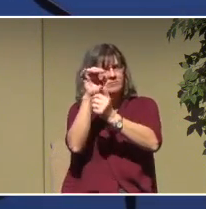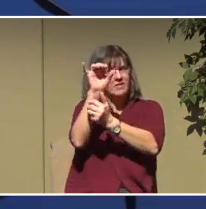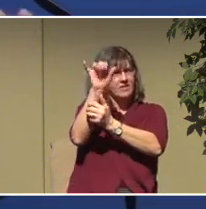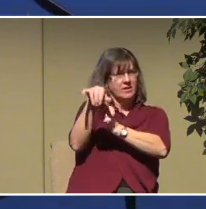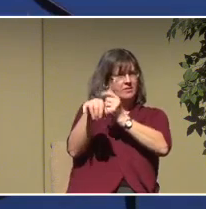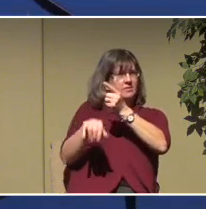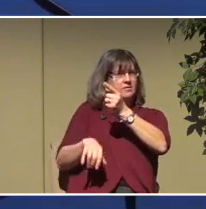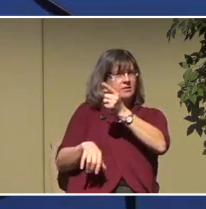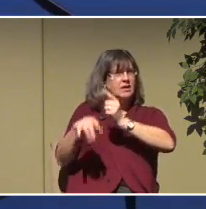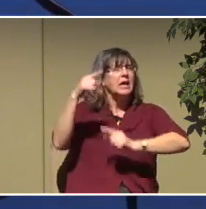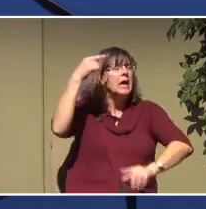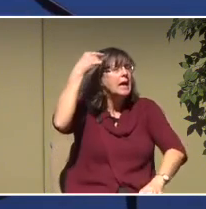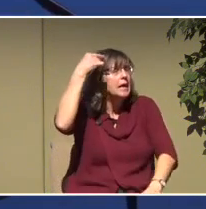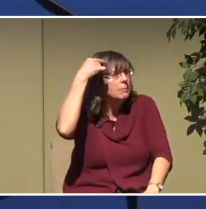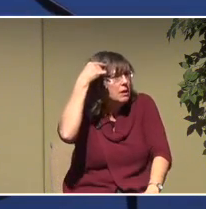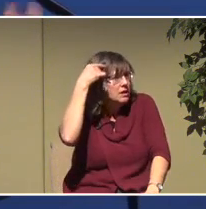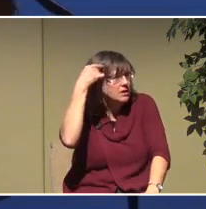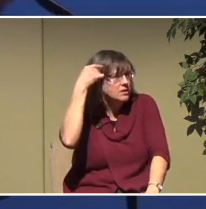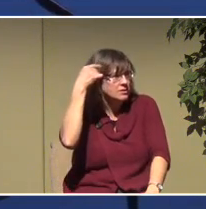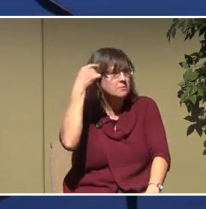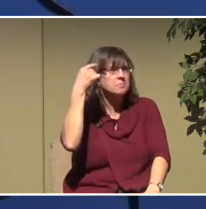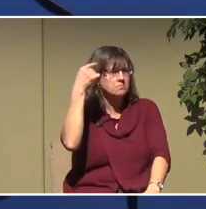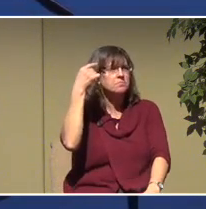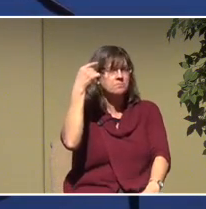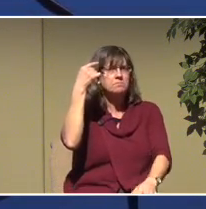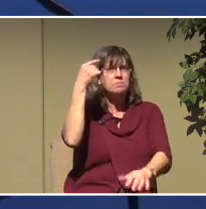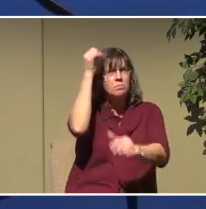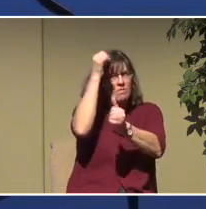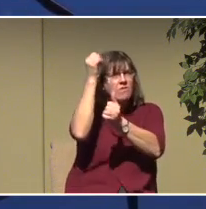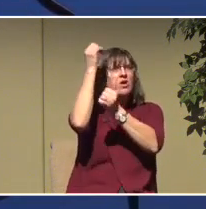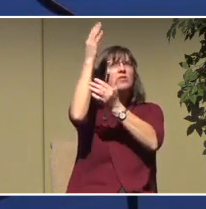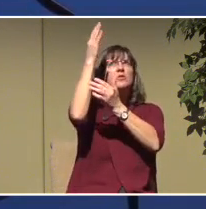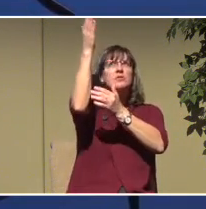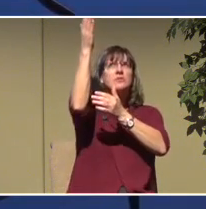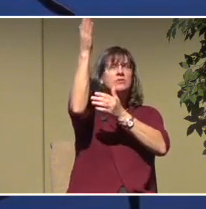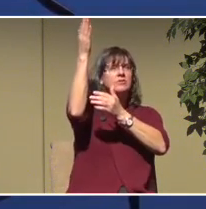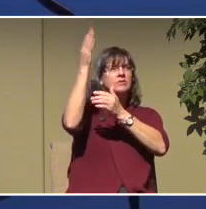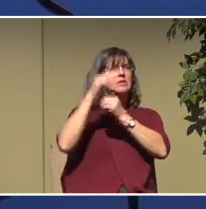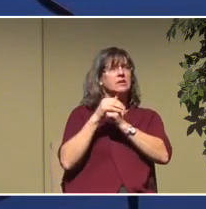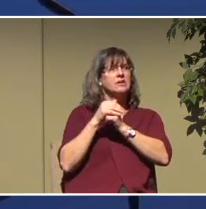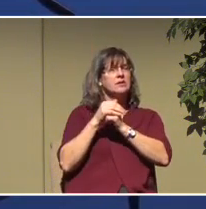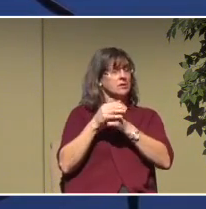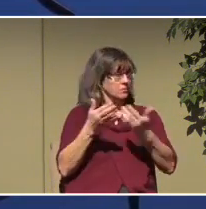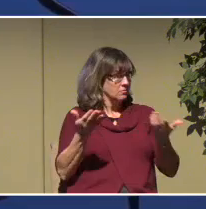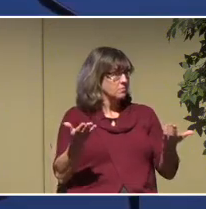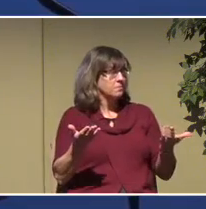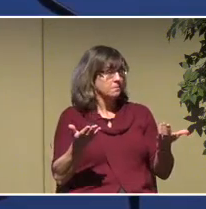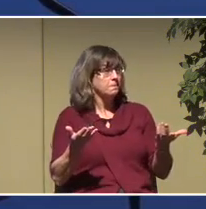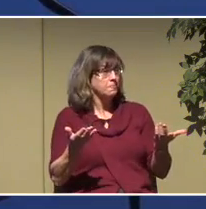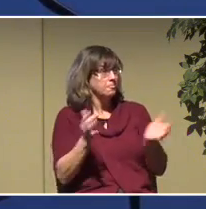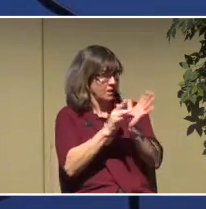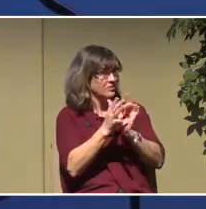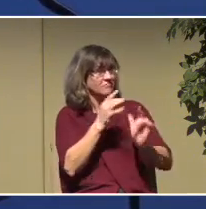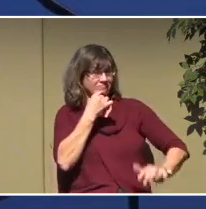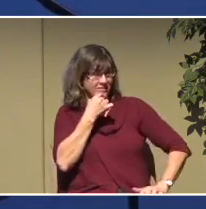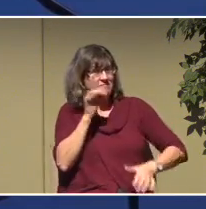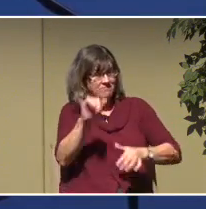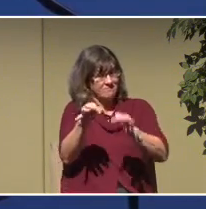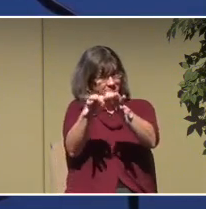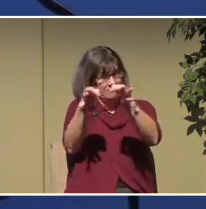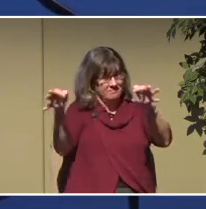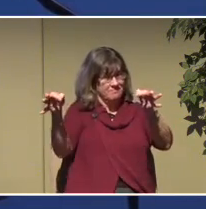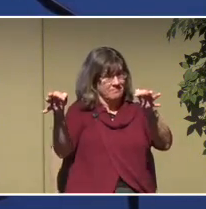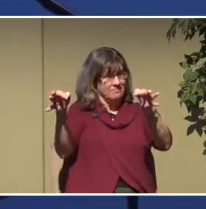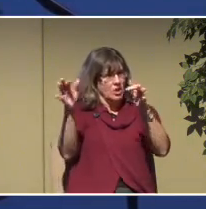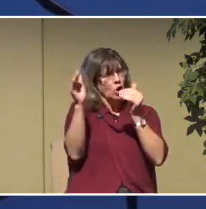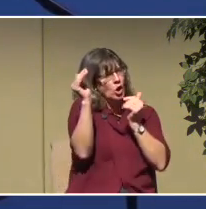Abba, Father. And I think it's no wonder that Jesus opens this prayer with that closeness and that